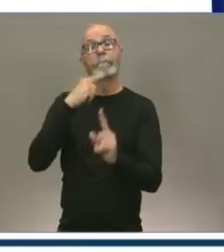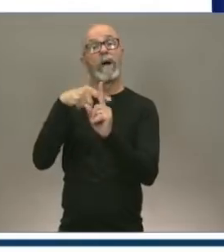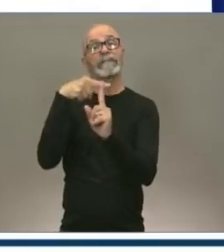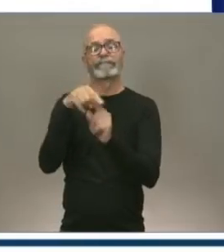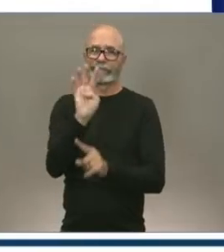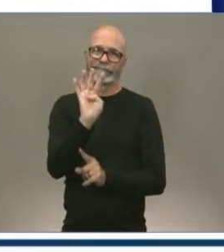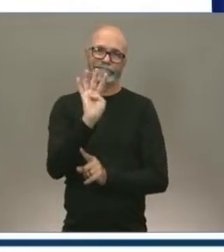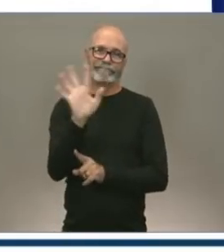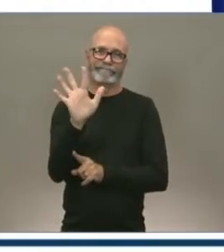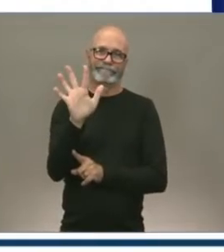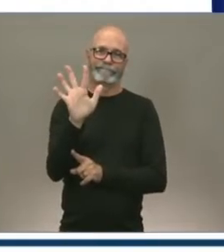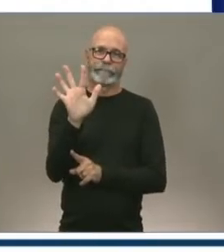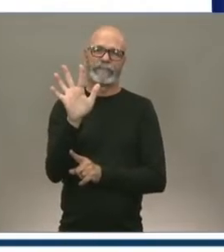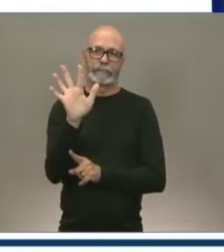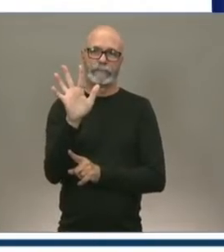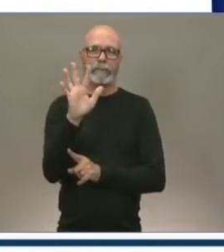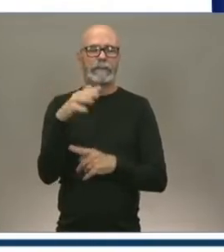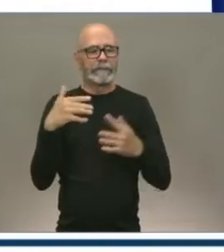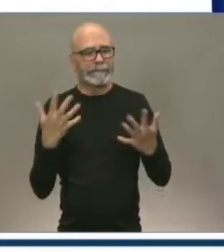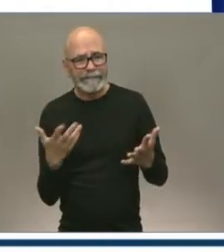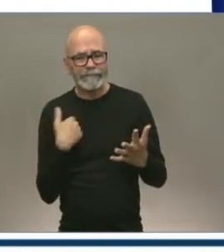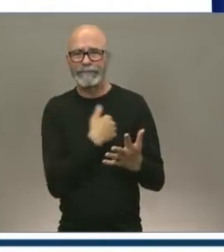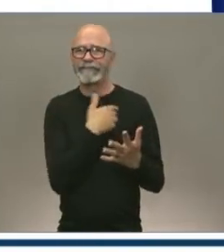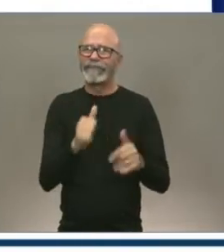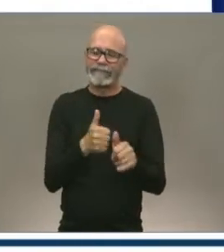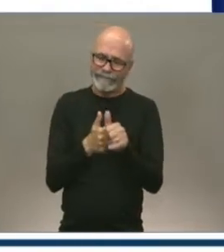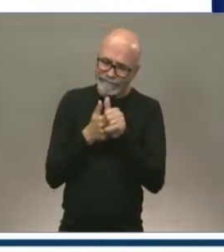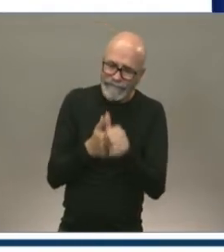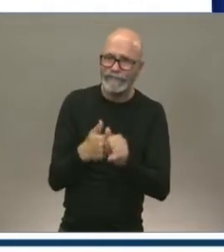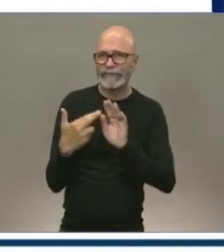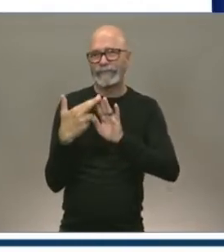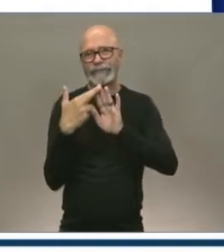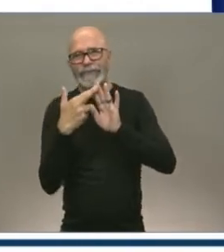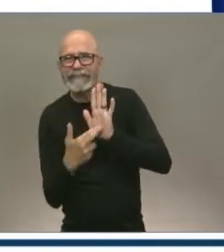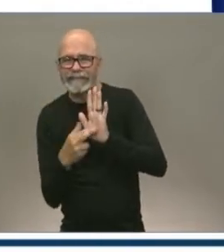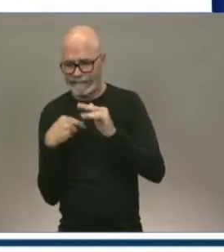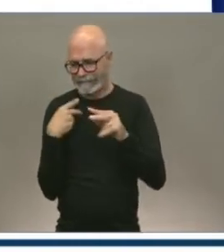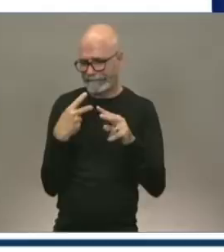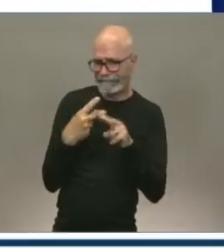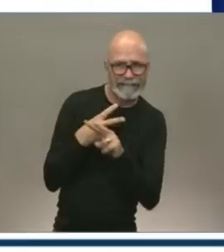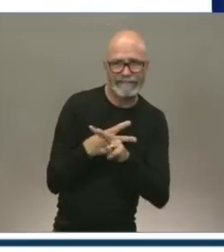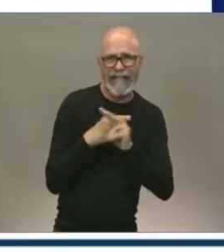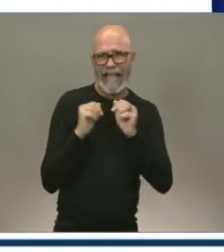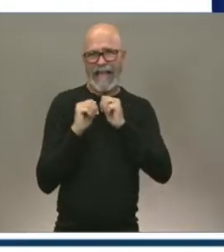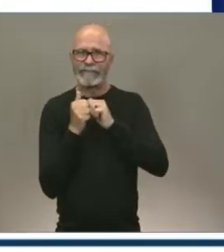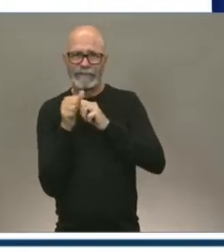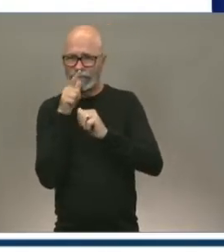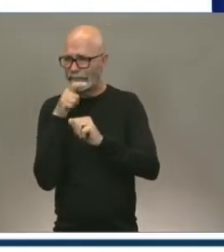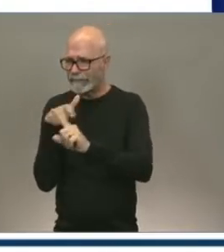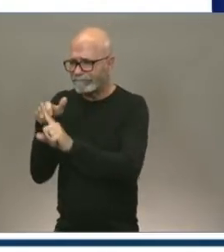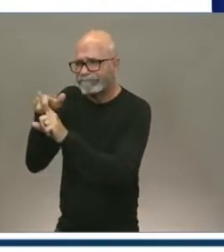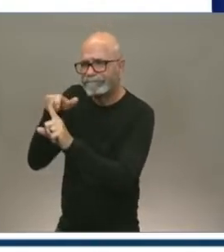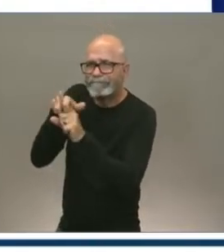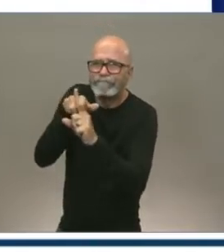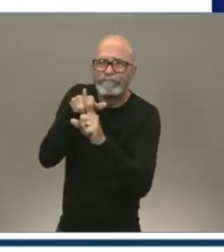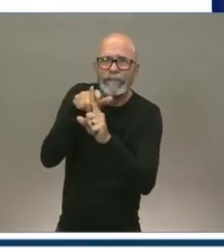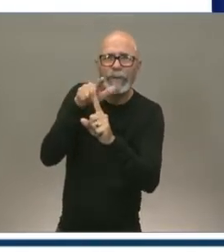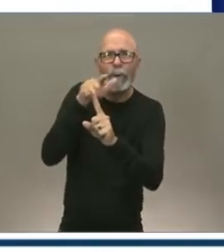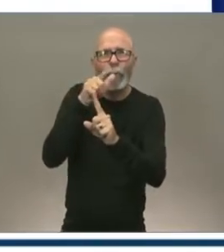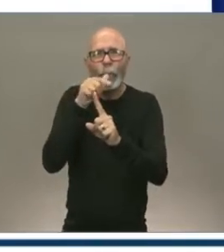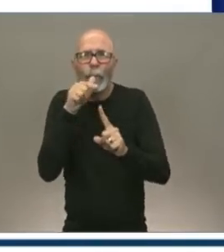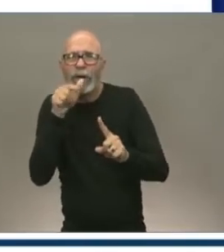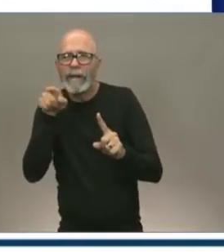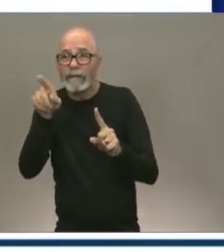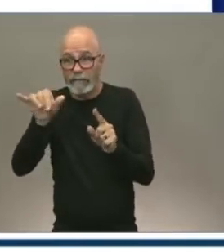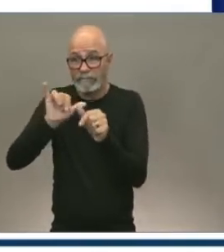our protocols in place so that we are able to quickly identify cases and allow for self-isolation for 2 weeks so those cases can be